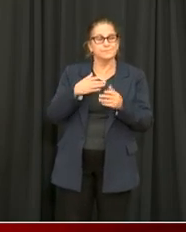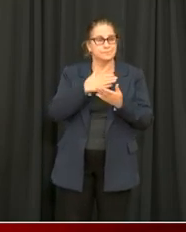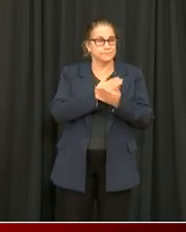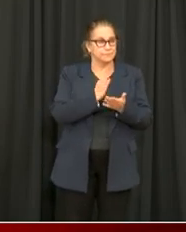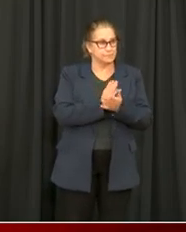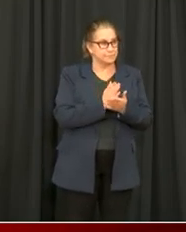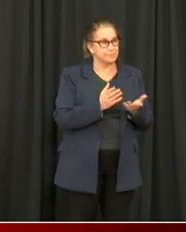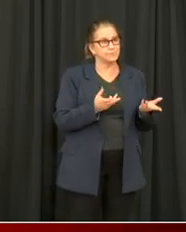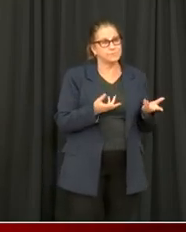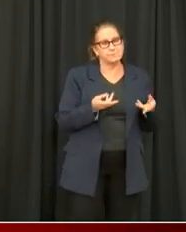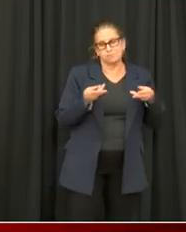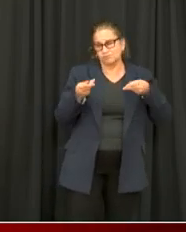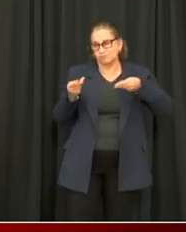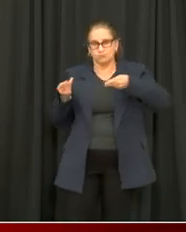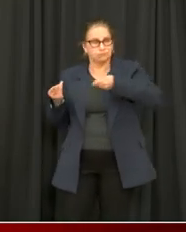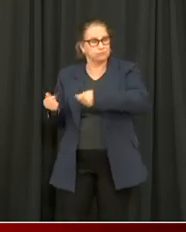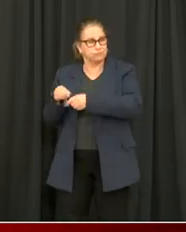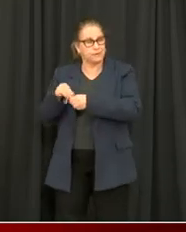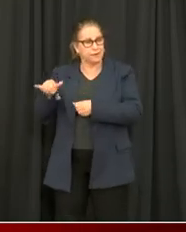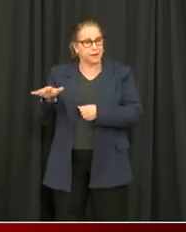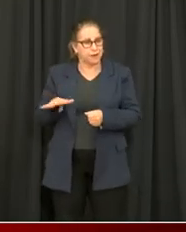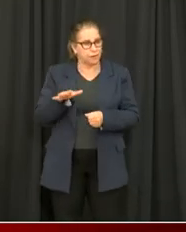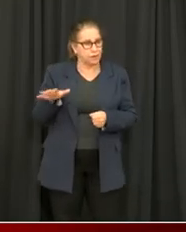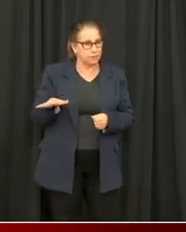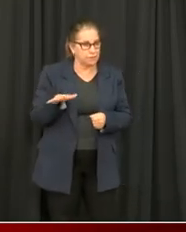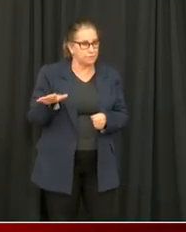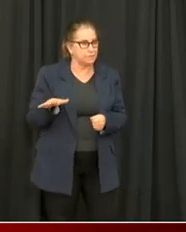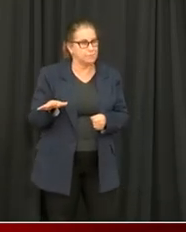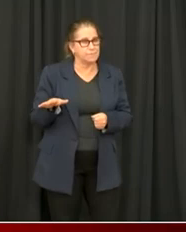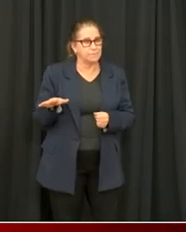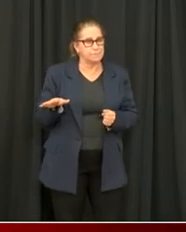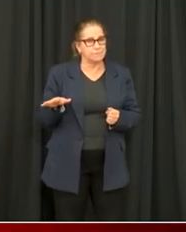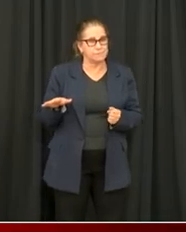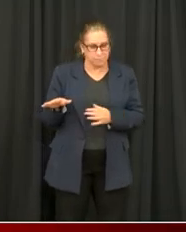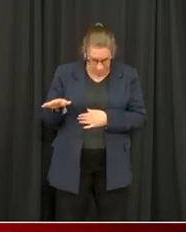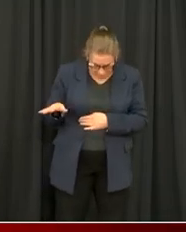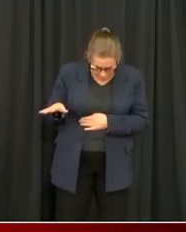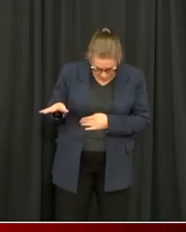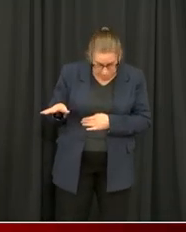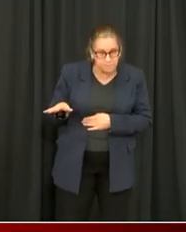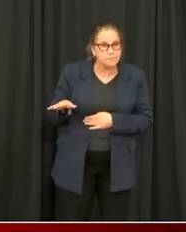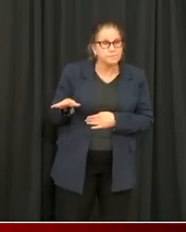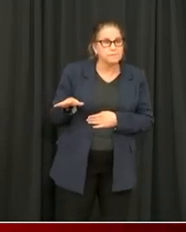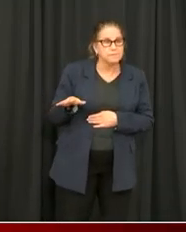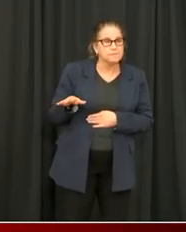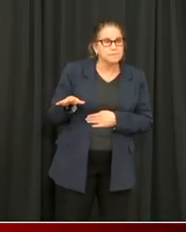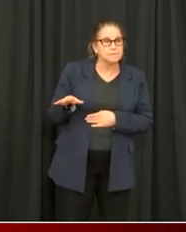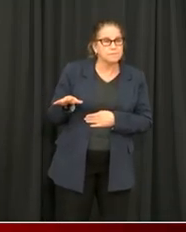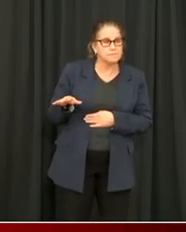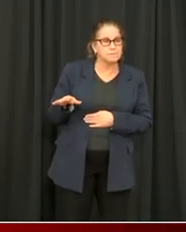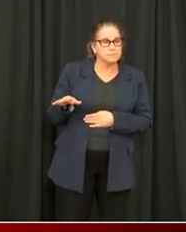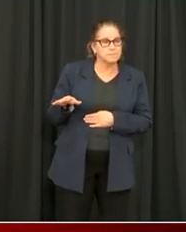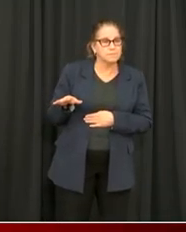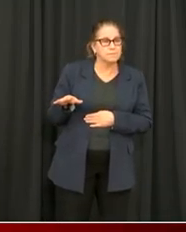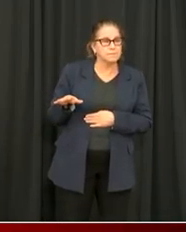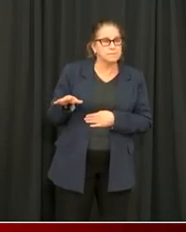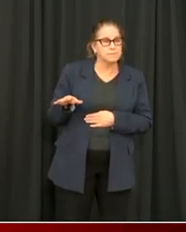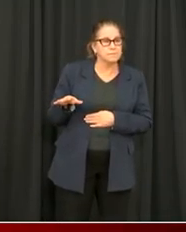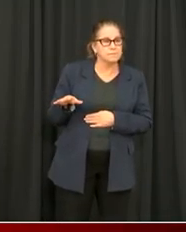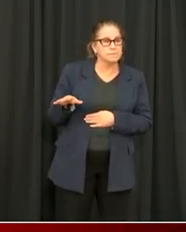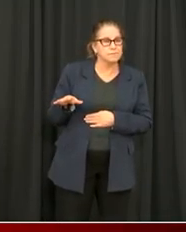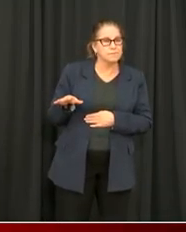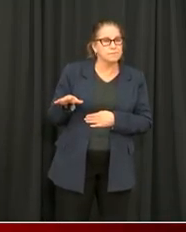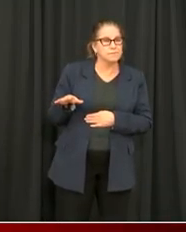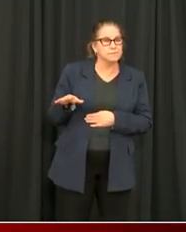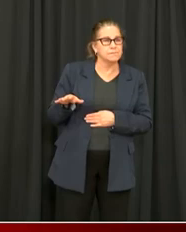we have also increased, I think, not as much as we wanted to, but I still think we have an increase in the Pathways program,